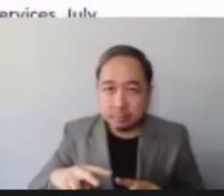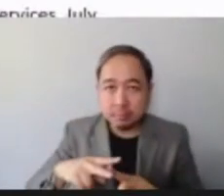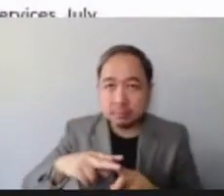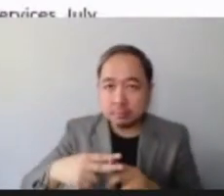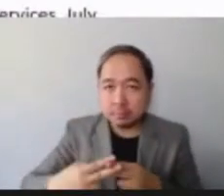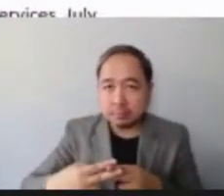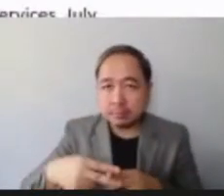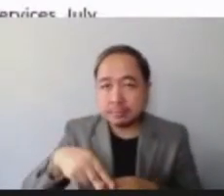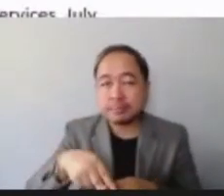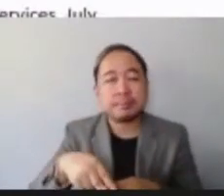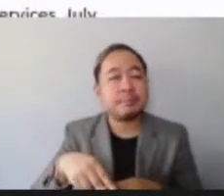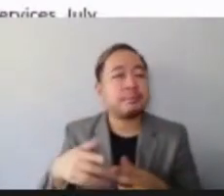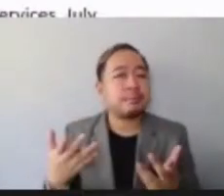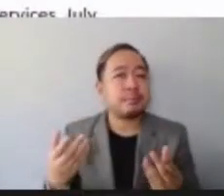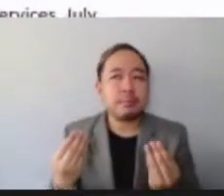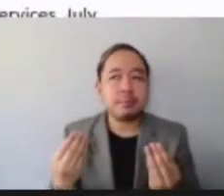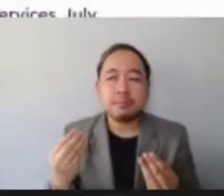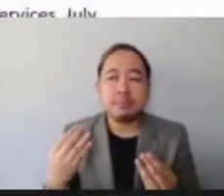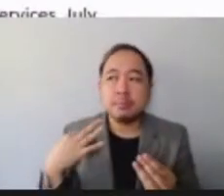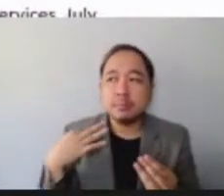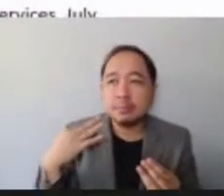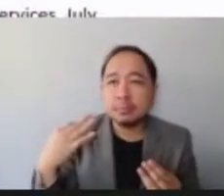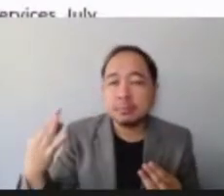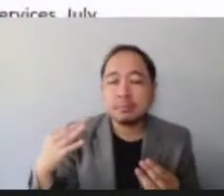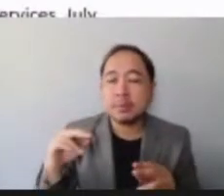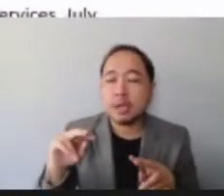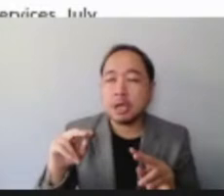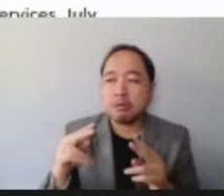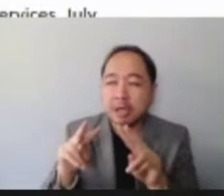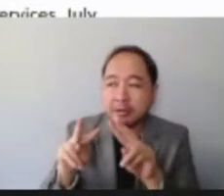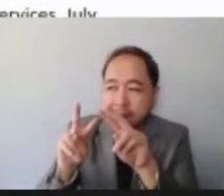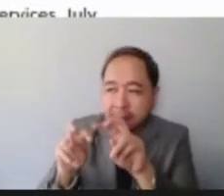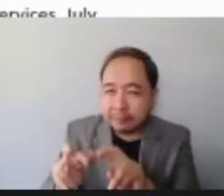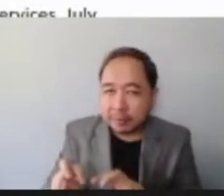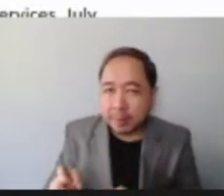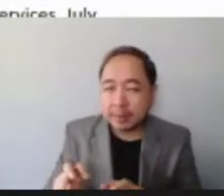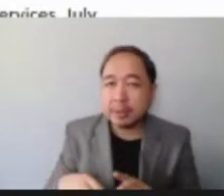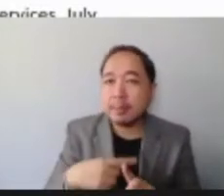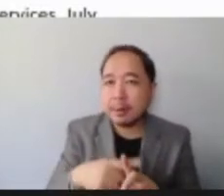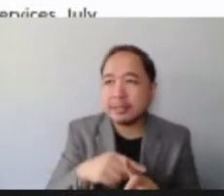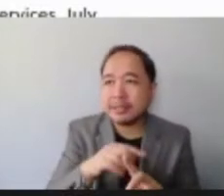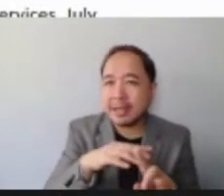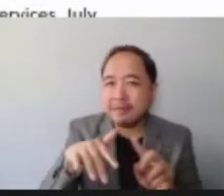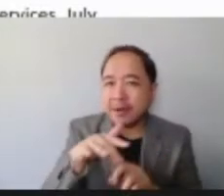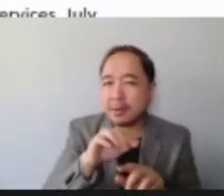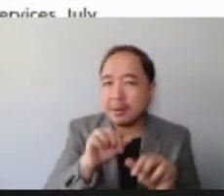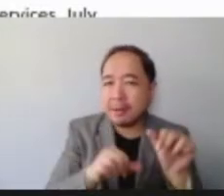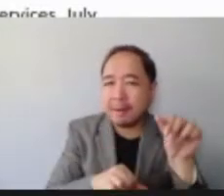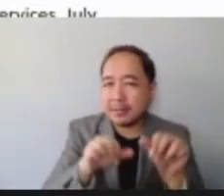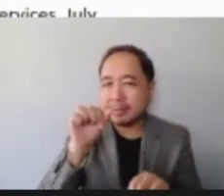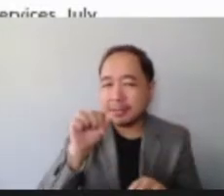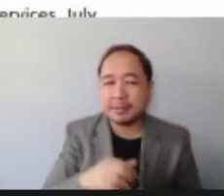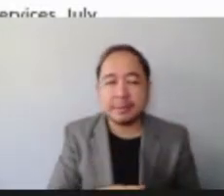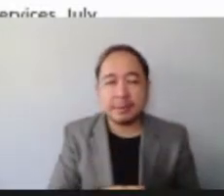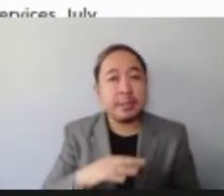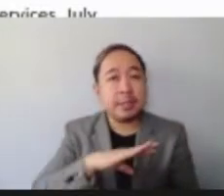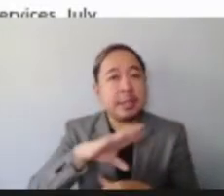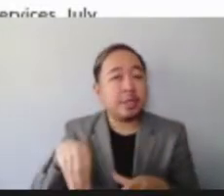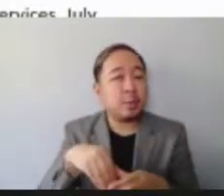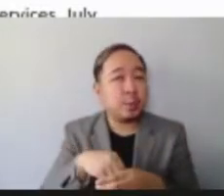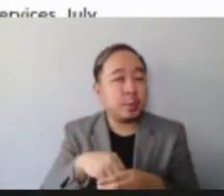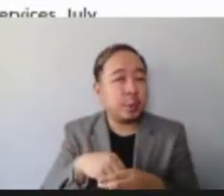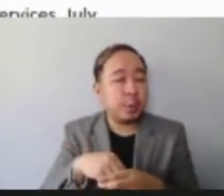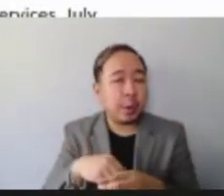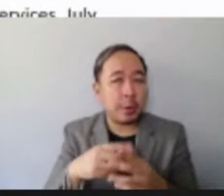for instance voluntary local reviews or our work on climate ambition assessments they include Regional public goods including our